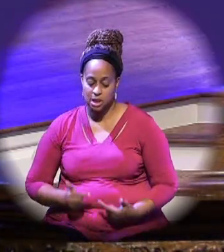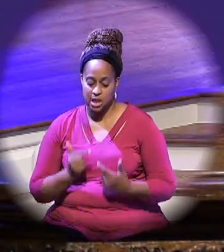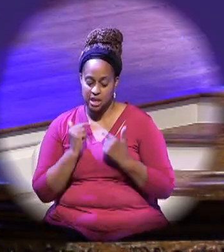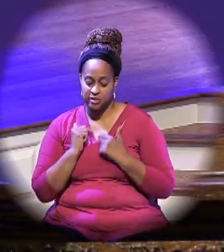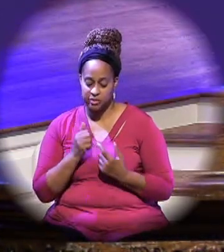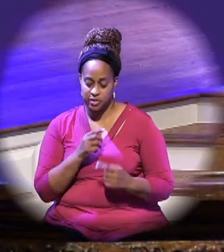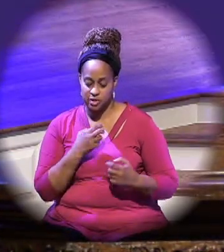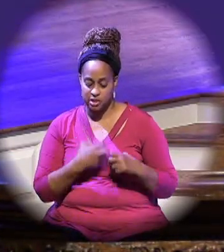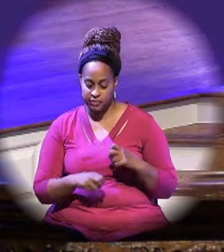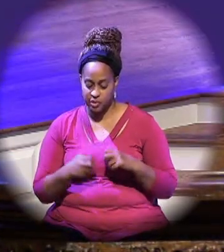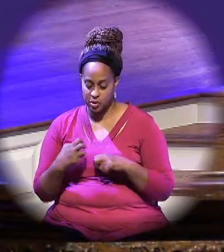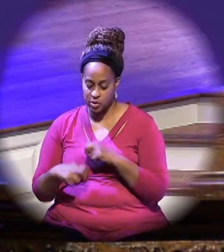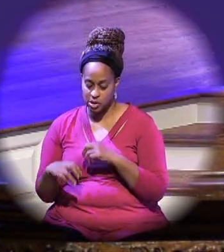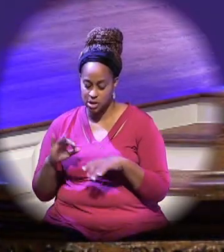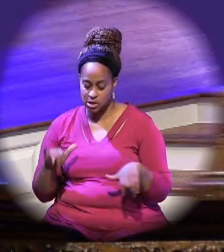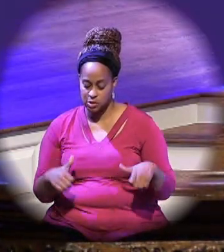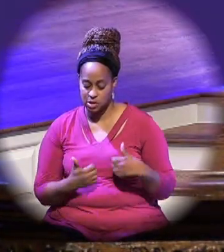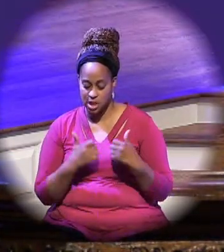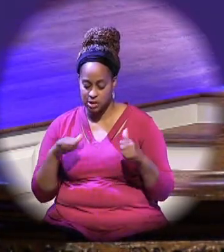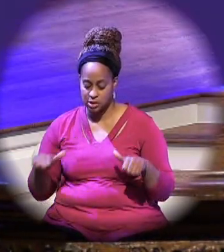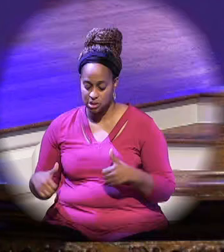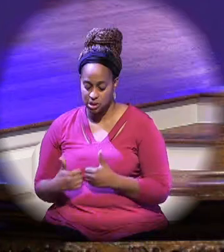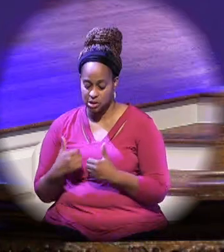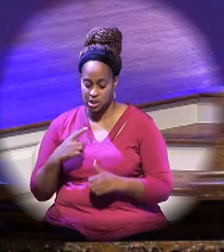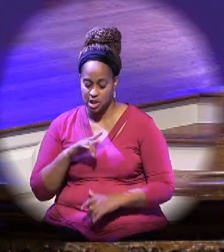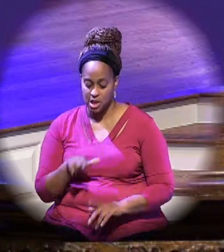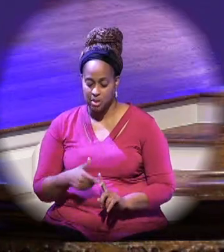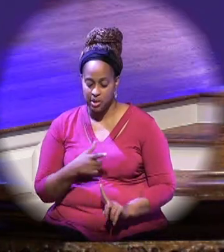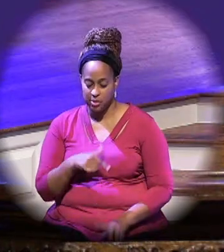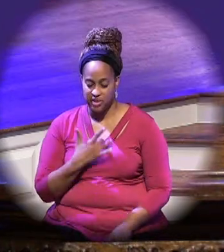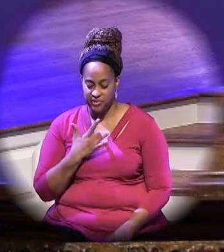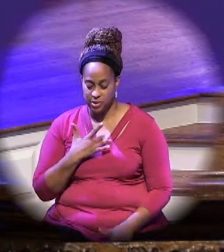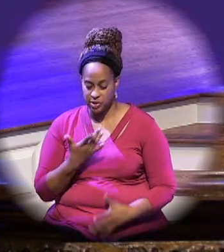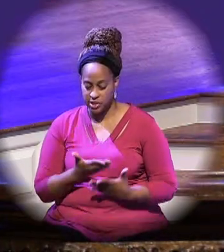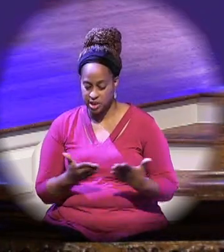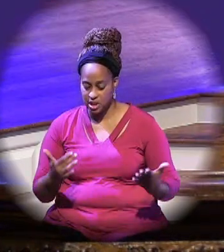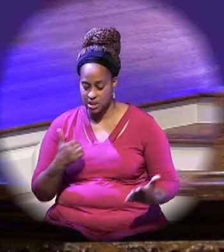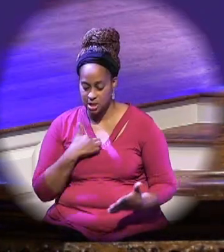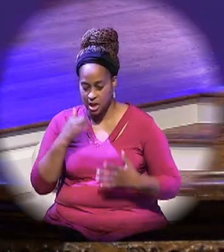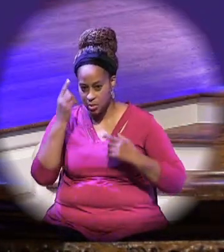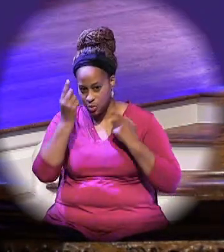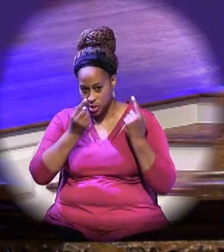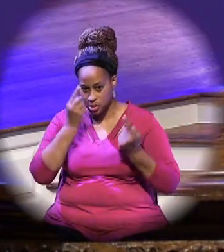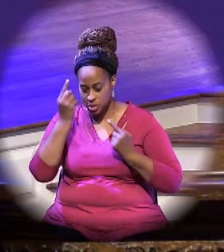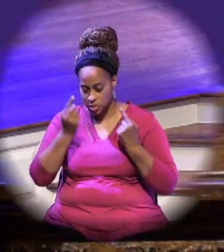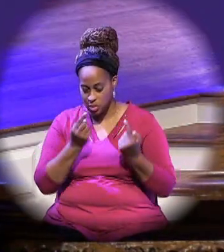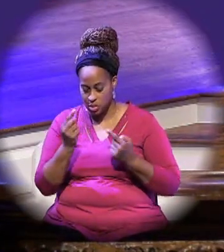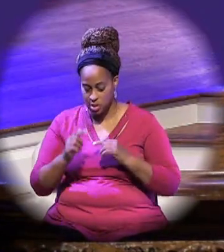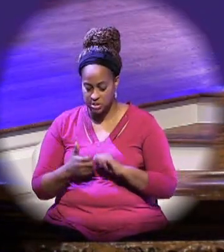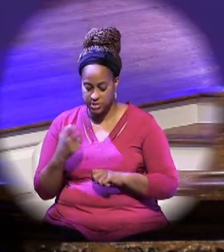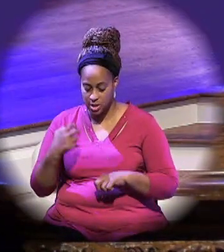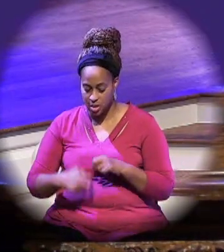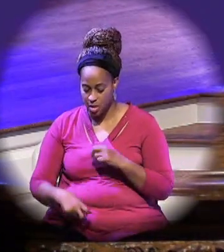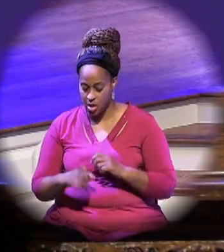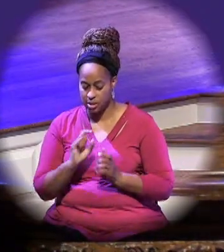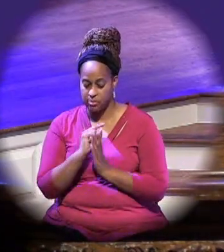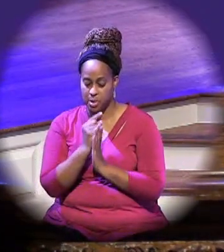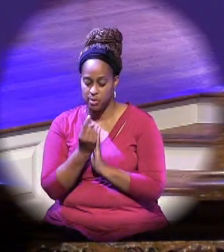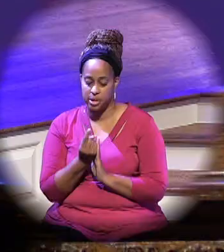are difficulties and challenges. And when we feel such things, I wonder if in a hard